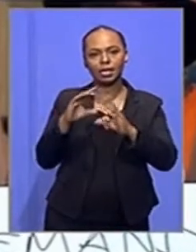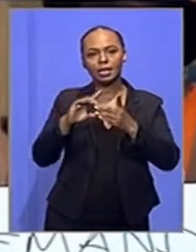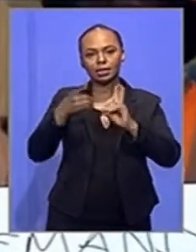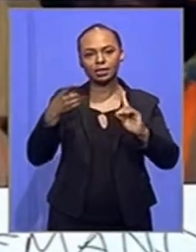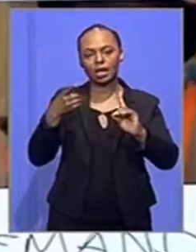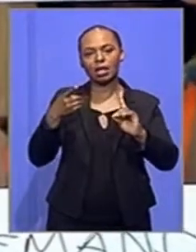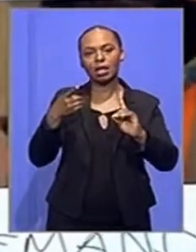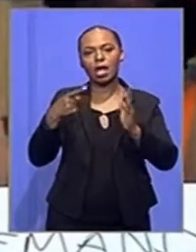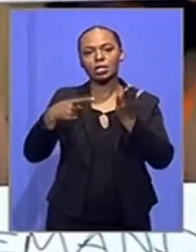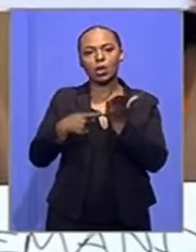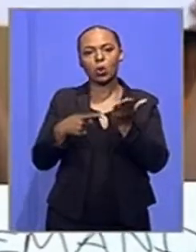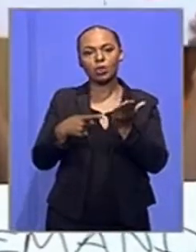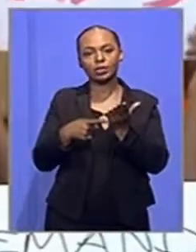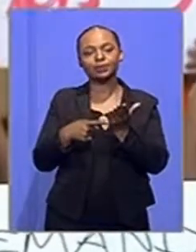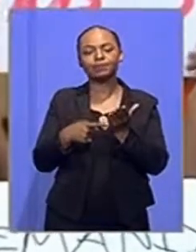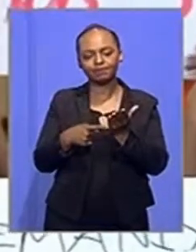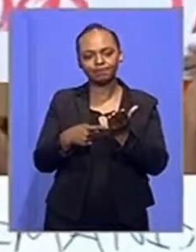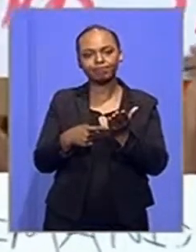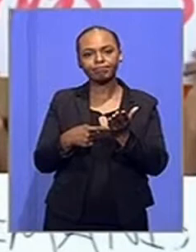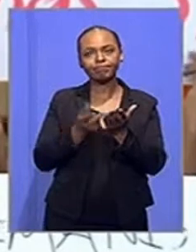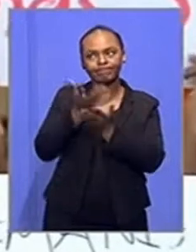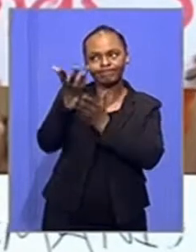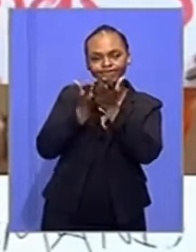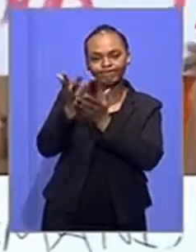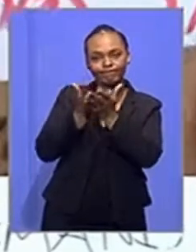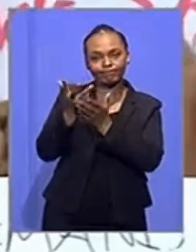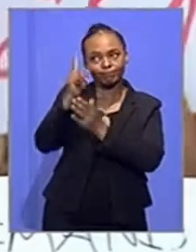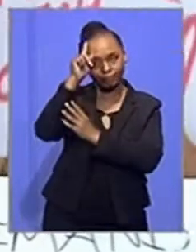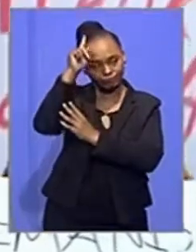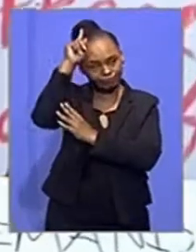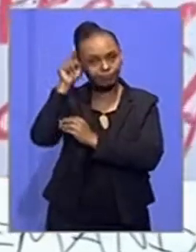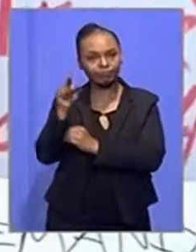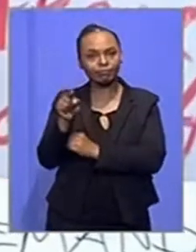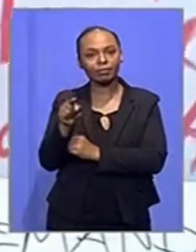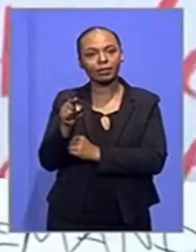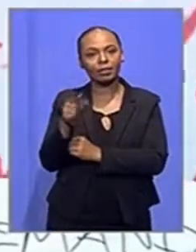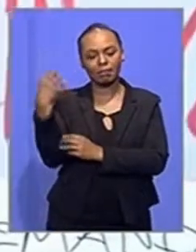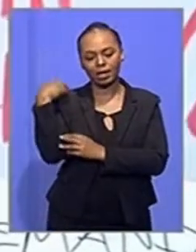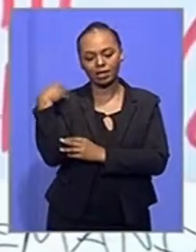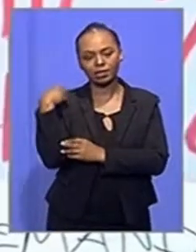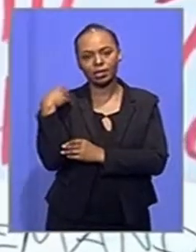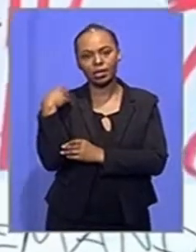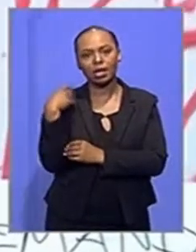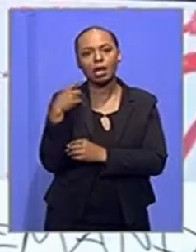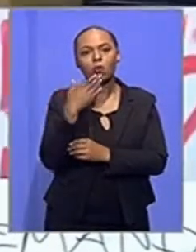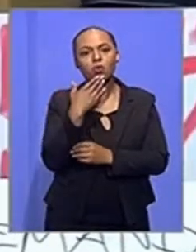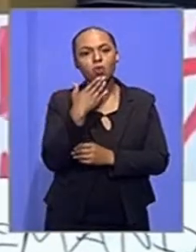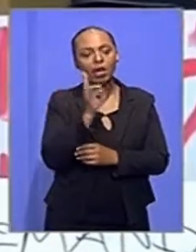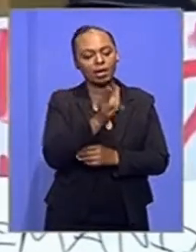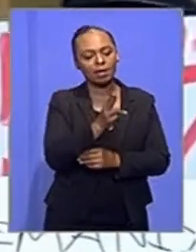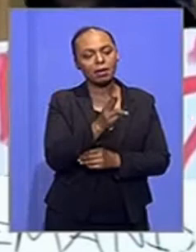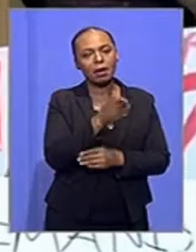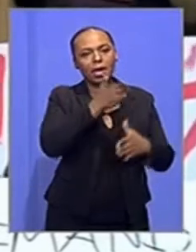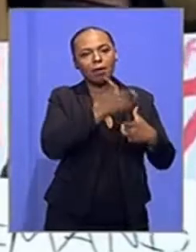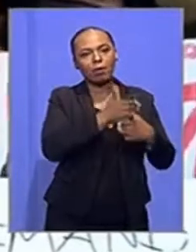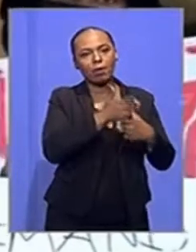Technologies. We further engaged with the Minister of Employment and Labor, and we've